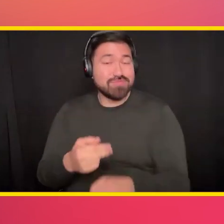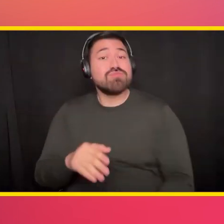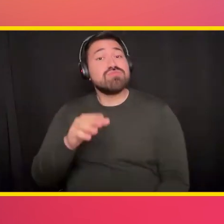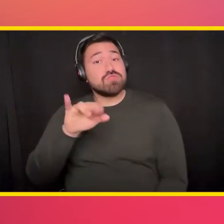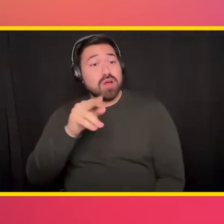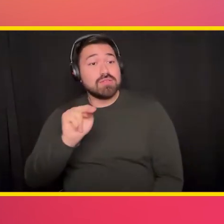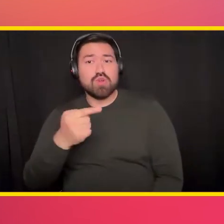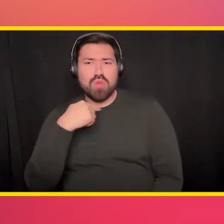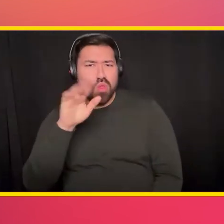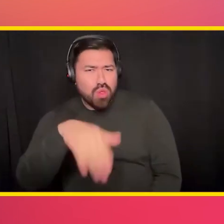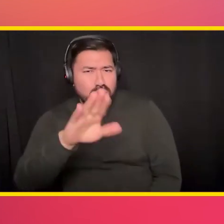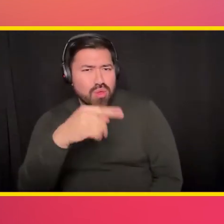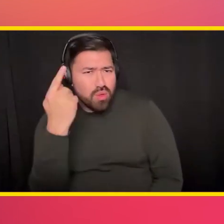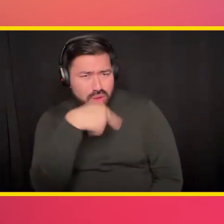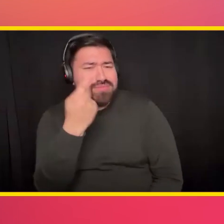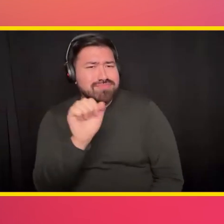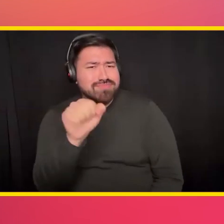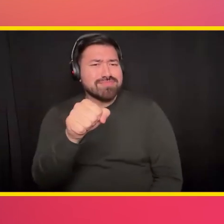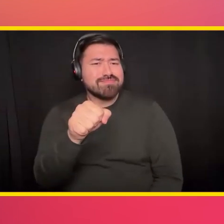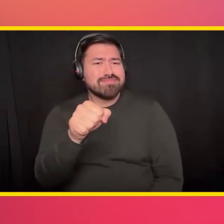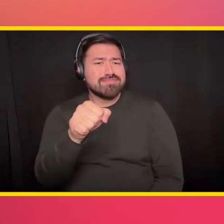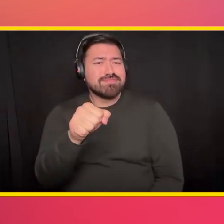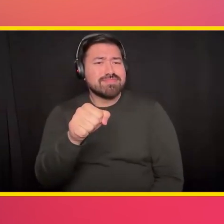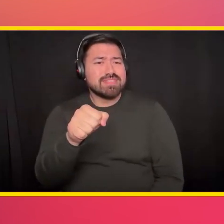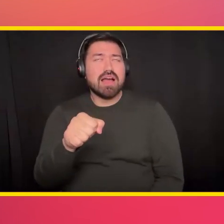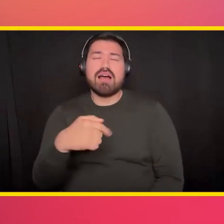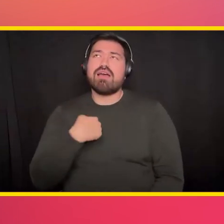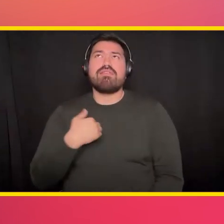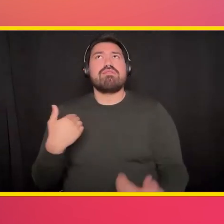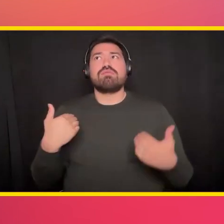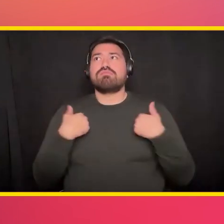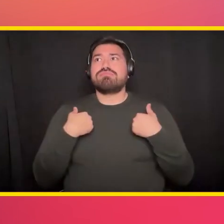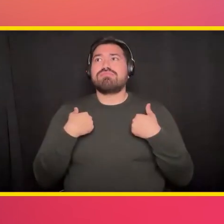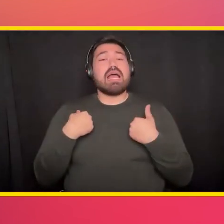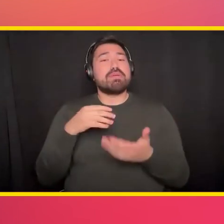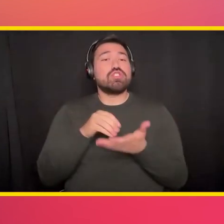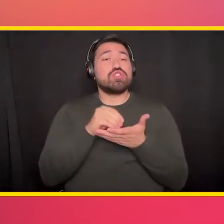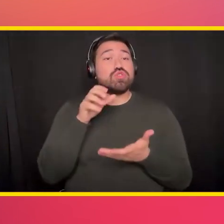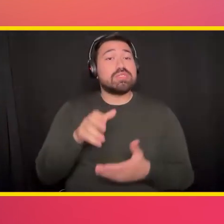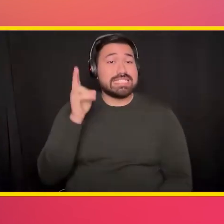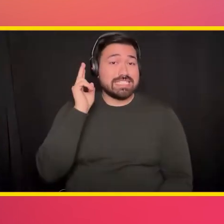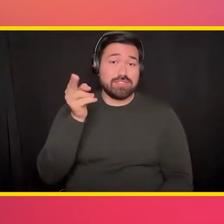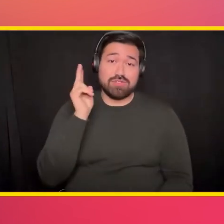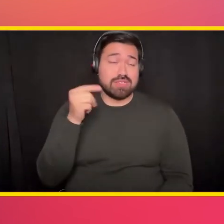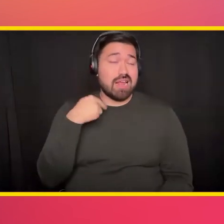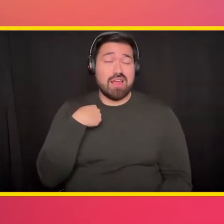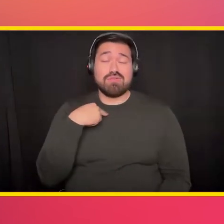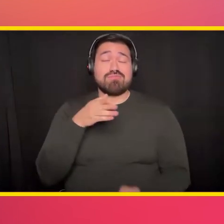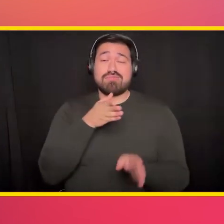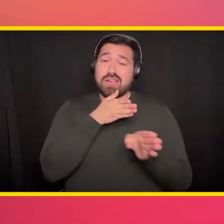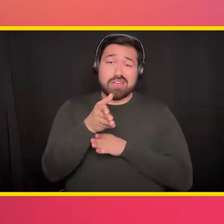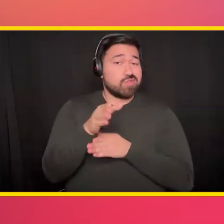this is I I have I'm a student of history. I was a history major in college.